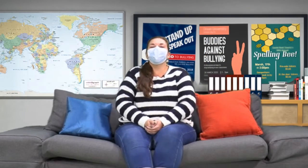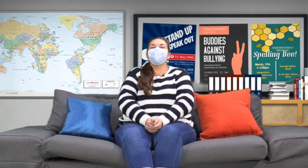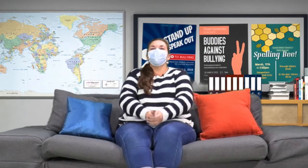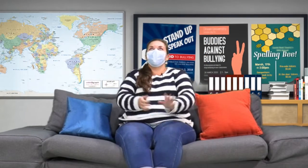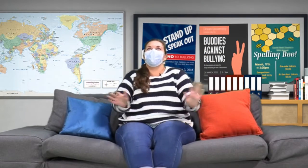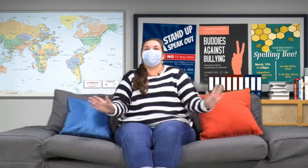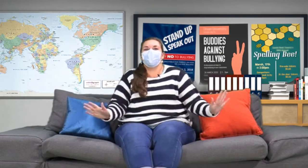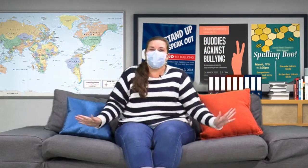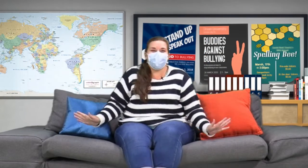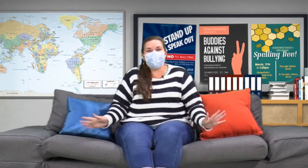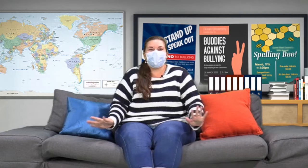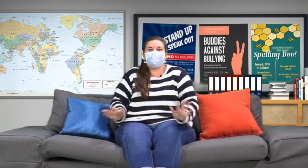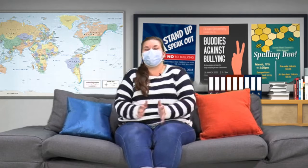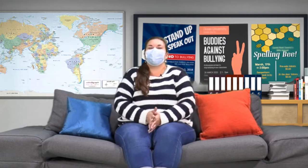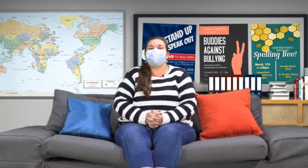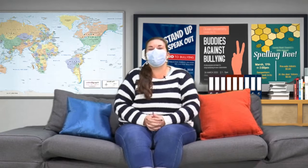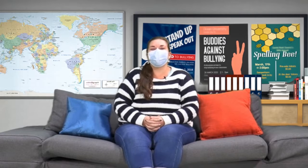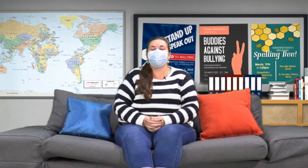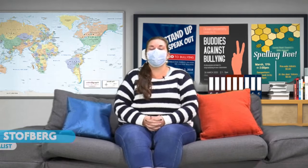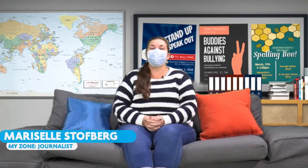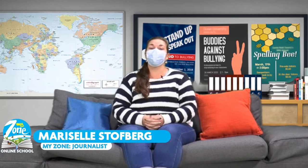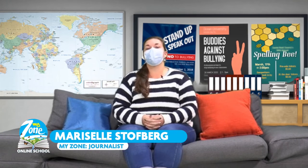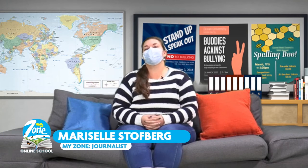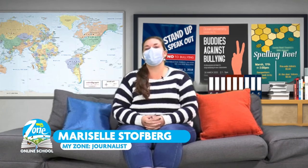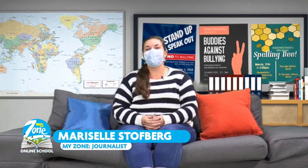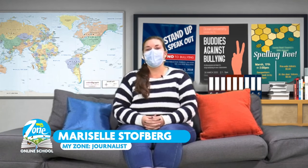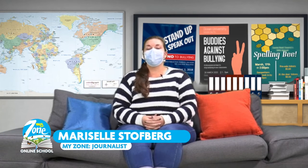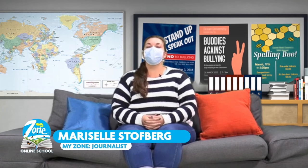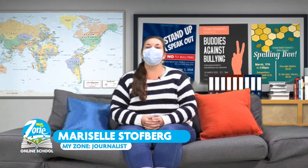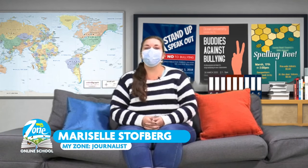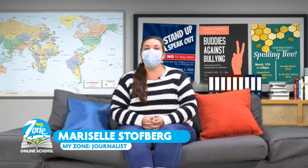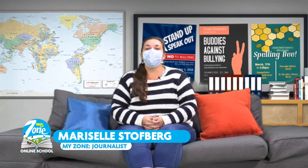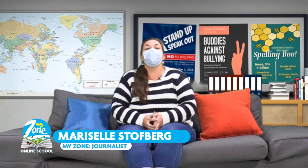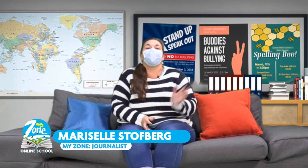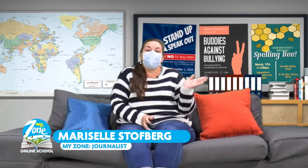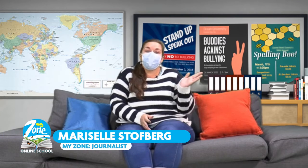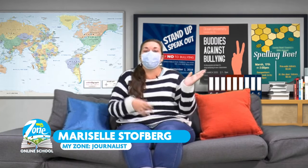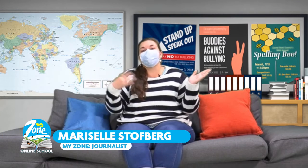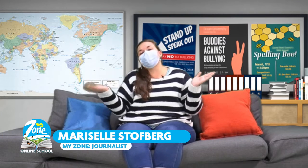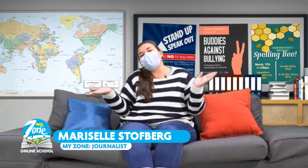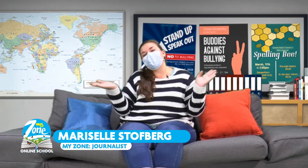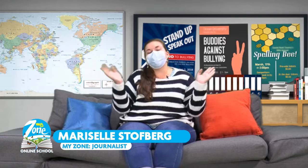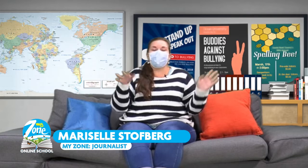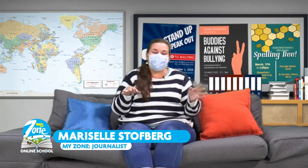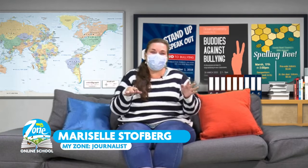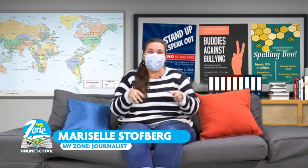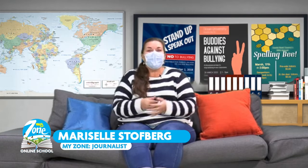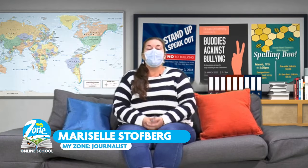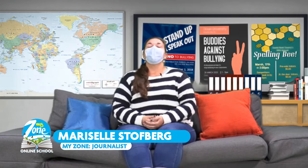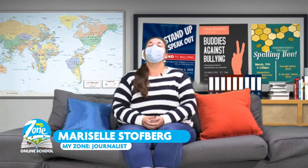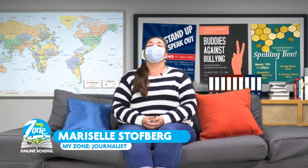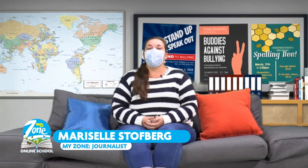Emotions are everywhere with that exciting lesson with Teacher Priska. So please remember, whether you're happy or sad or